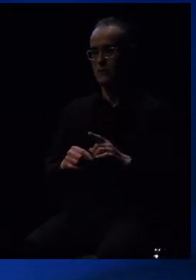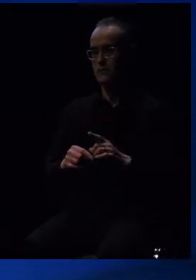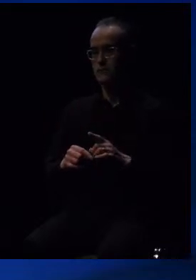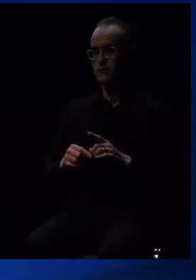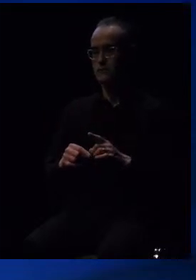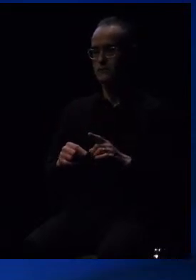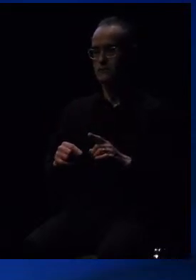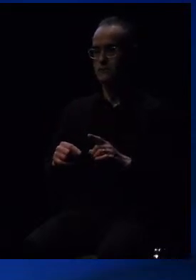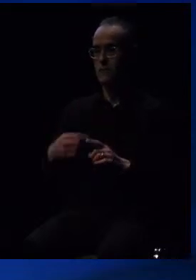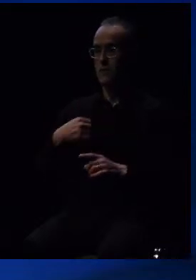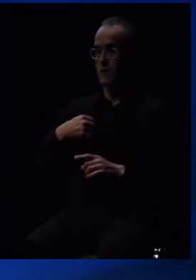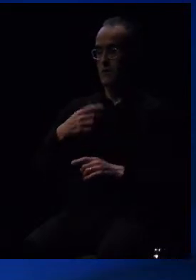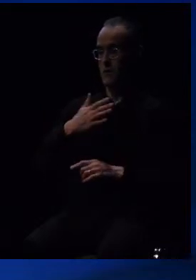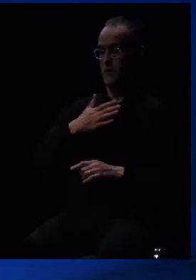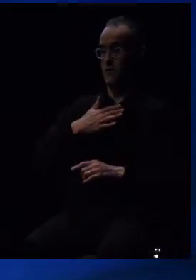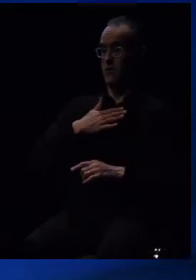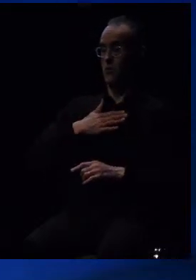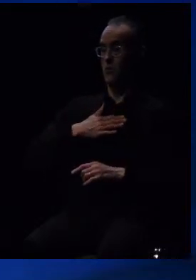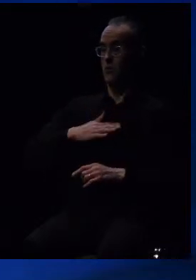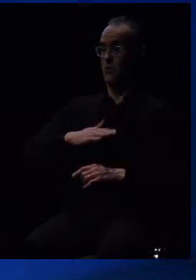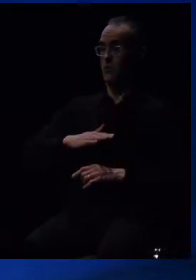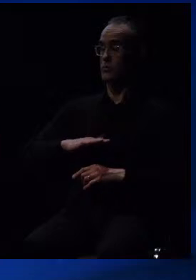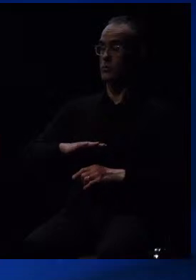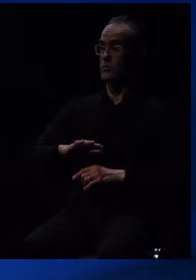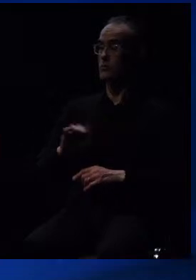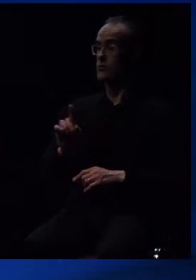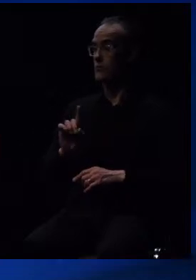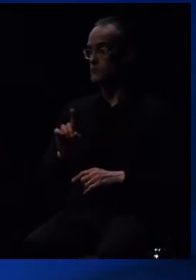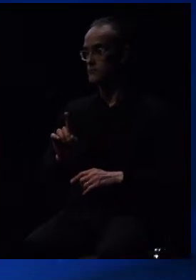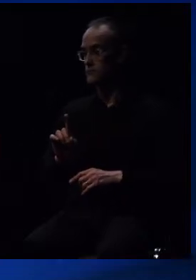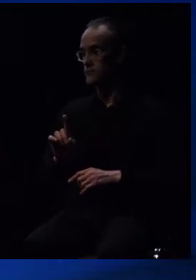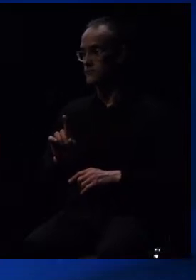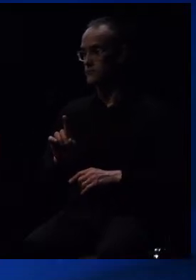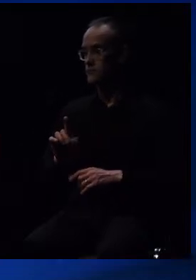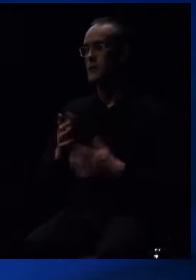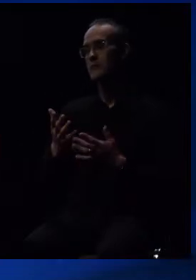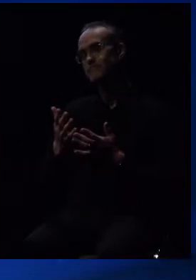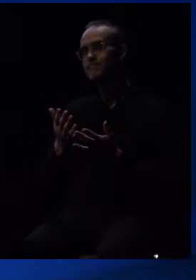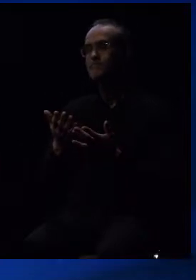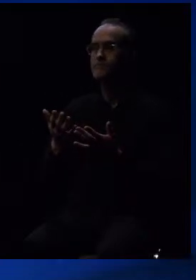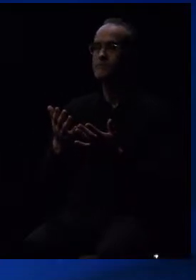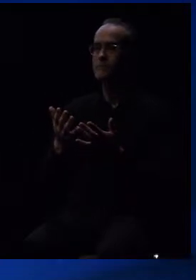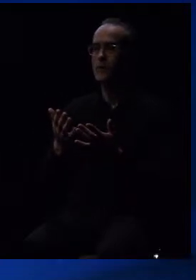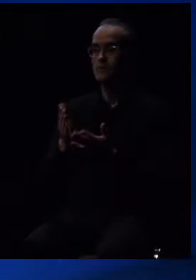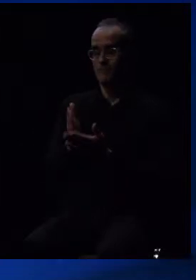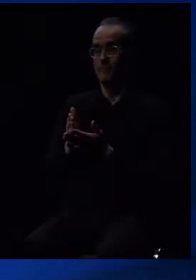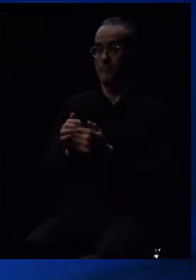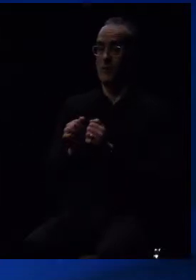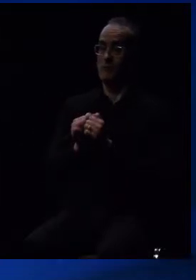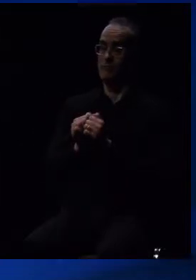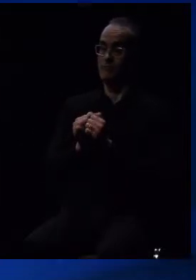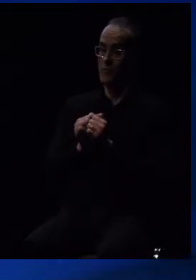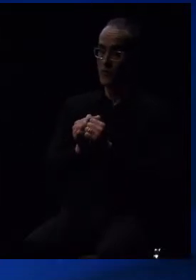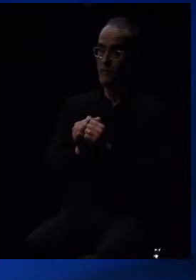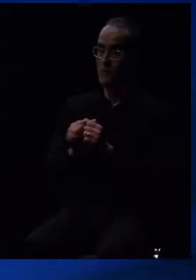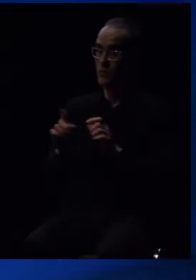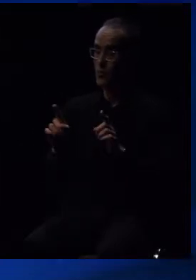I want to. I mean, I'm really grateful for the trust I was given